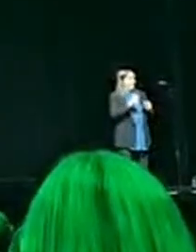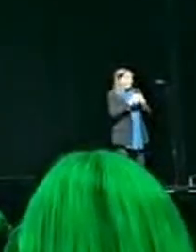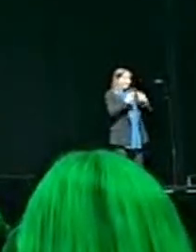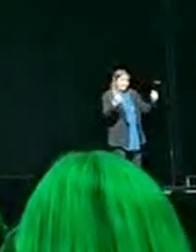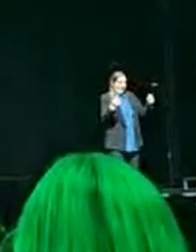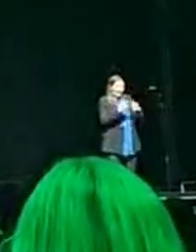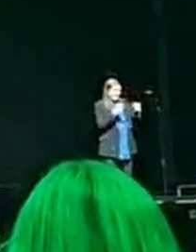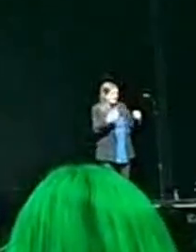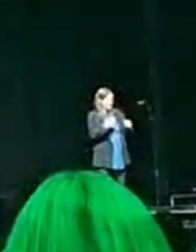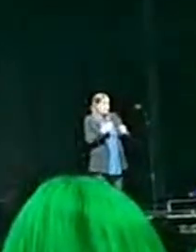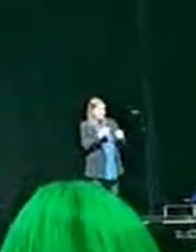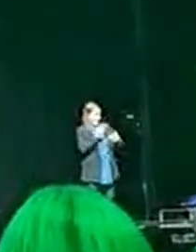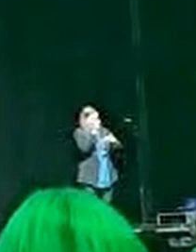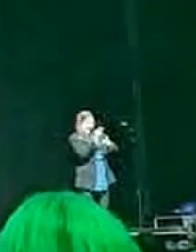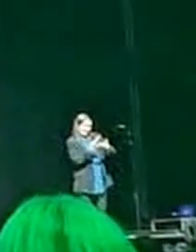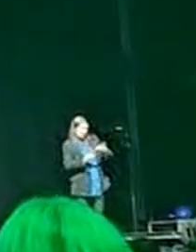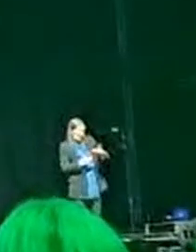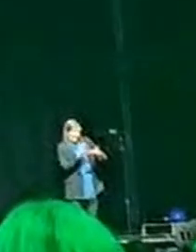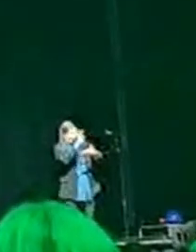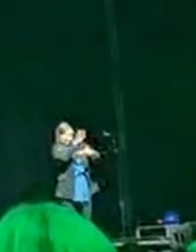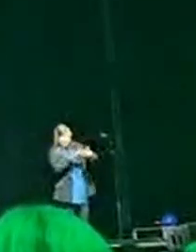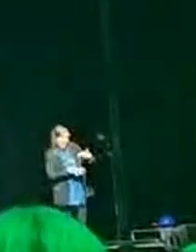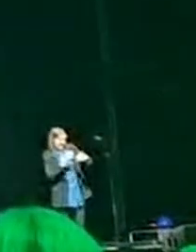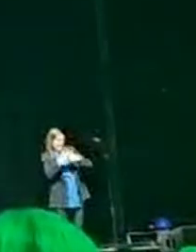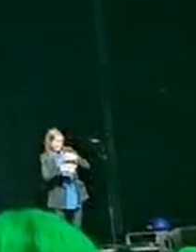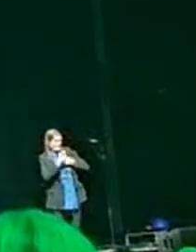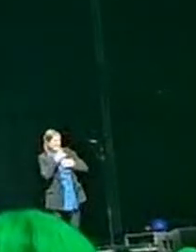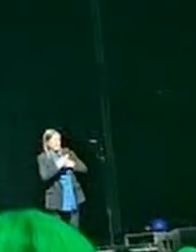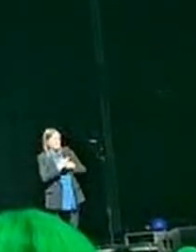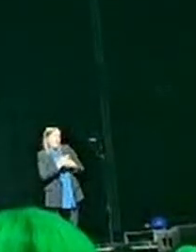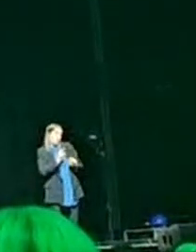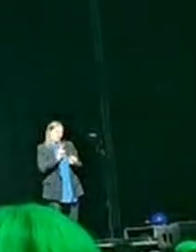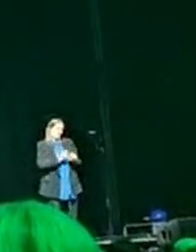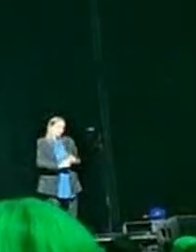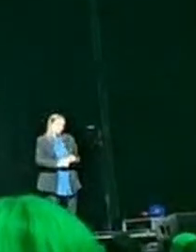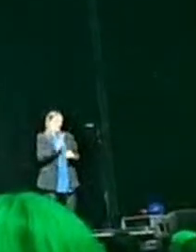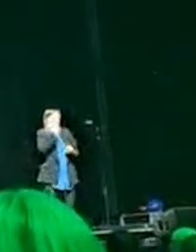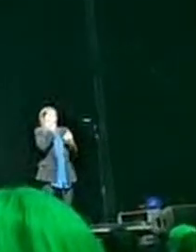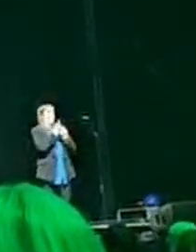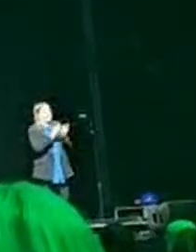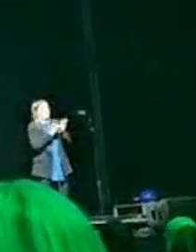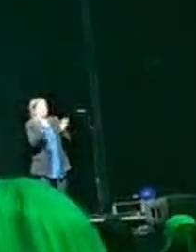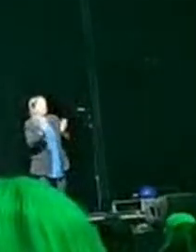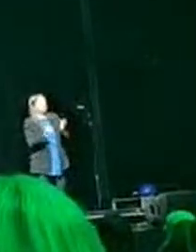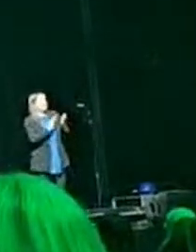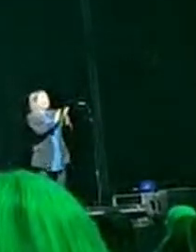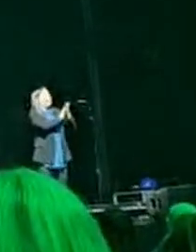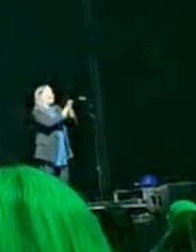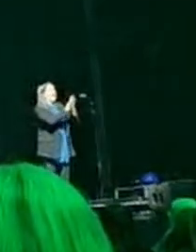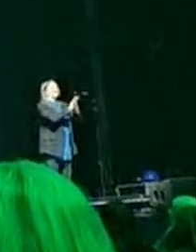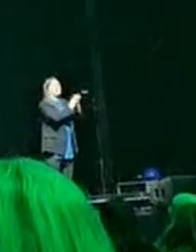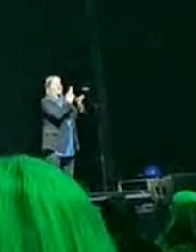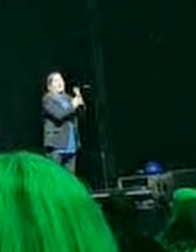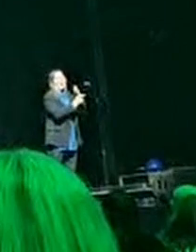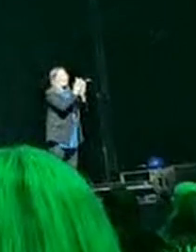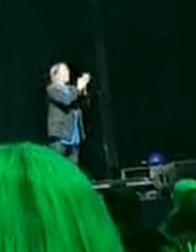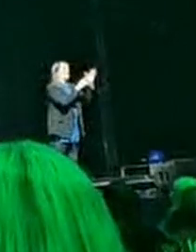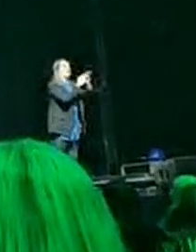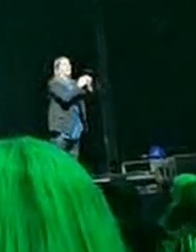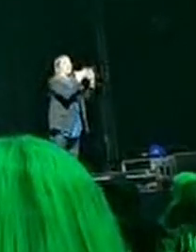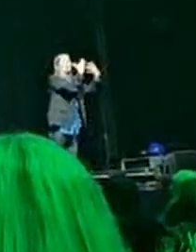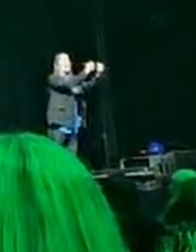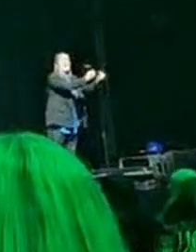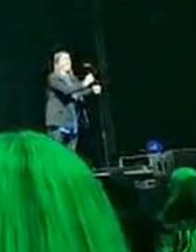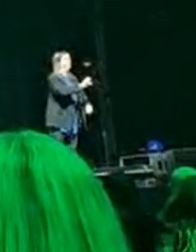that. We get stuck on one thing in Manchester. The Hacienda is not the only club we ever had.